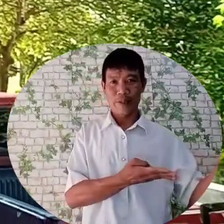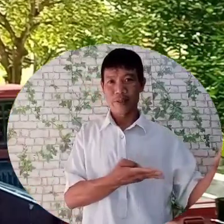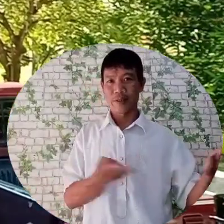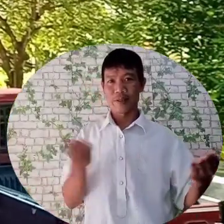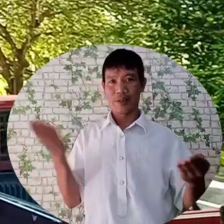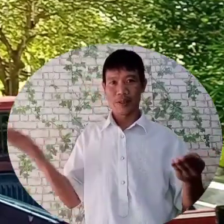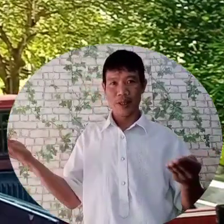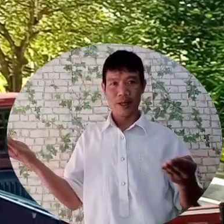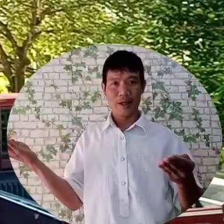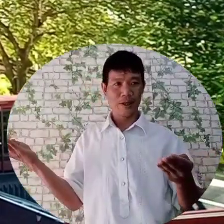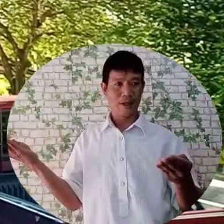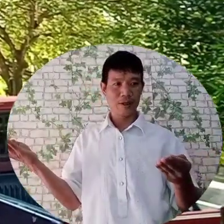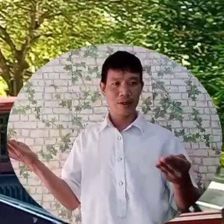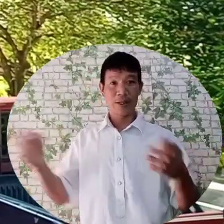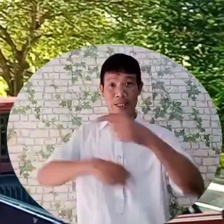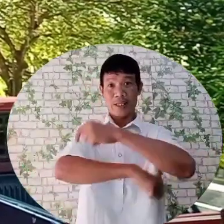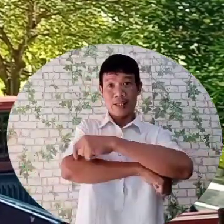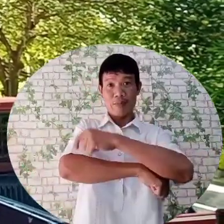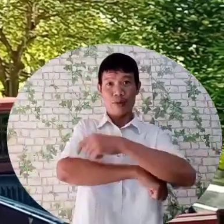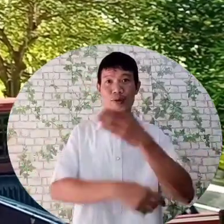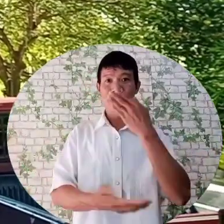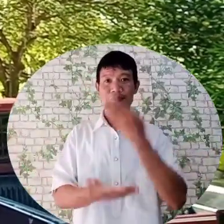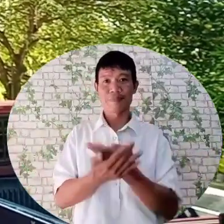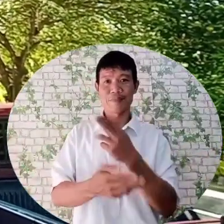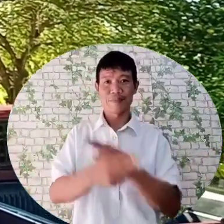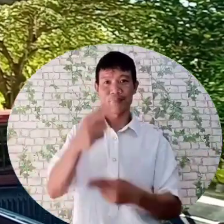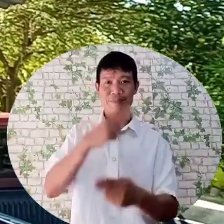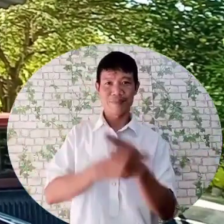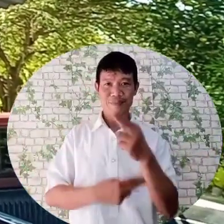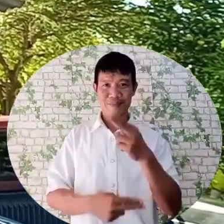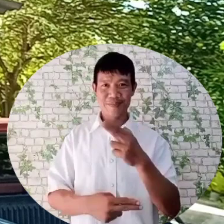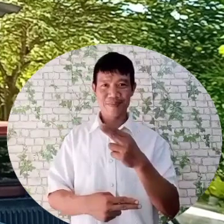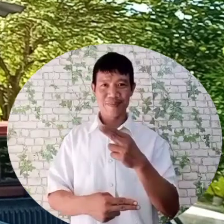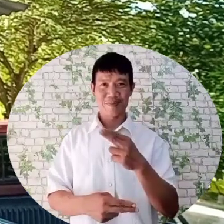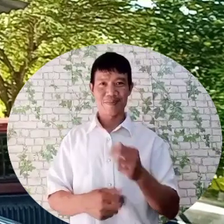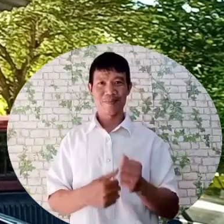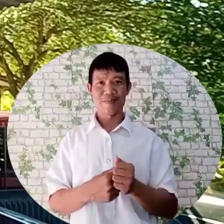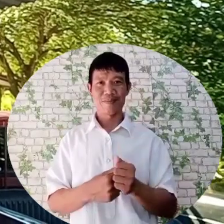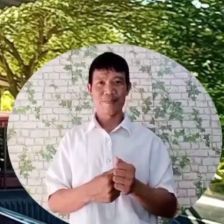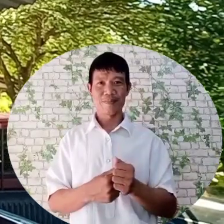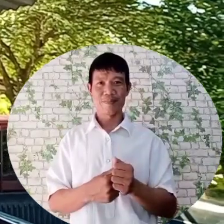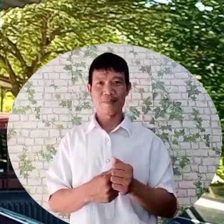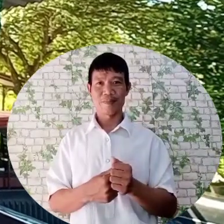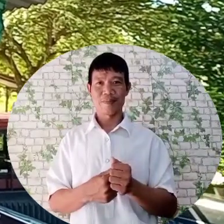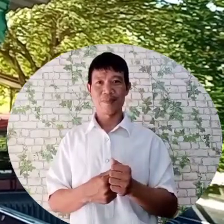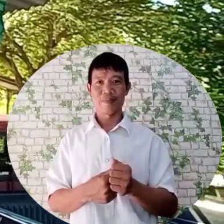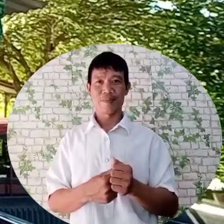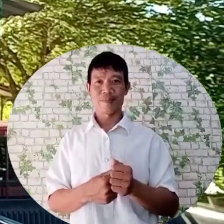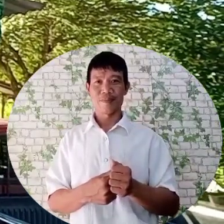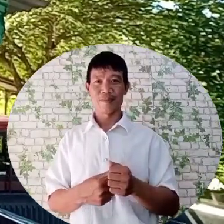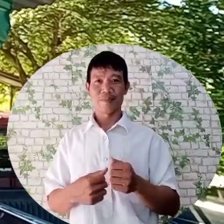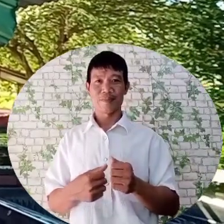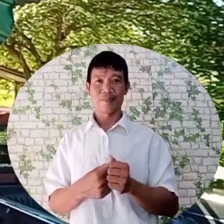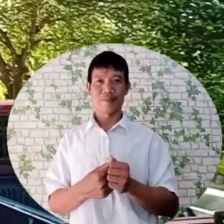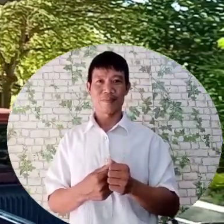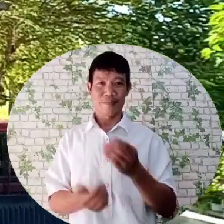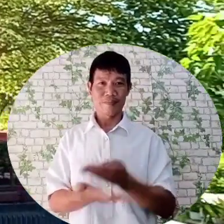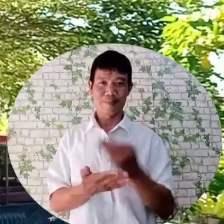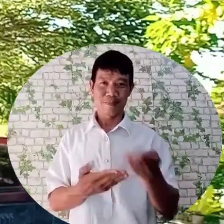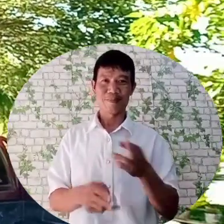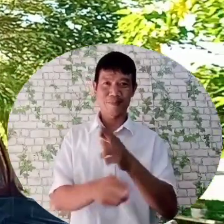hand, and then I am assuming that my customer will receive it also in good